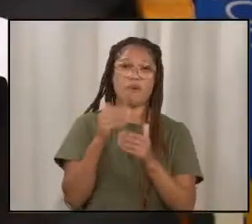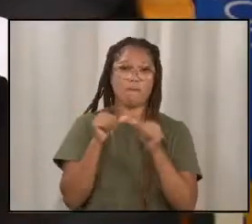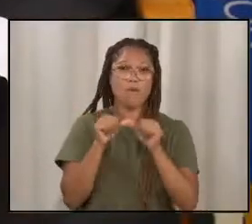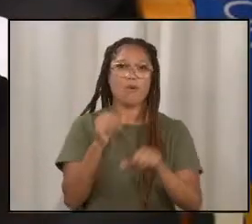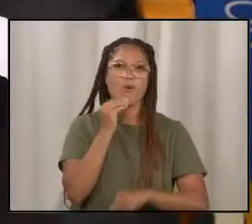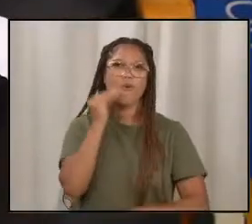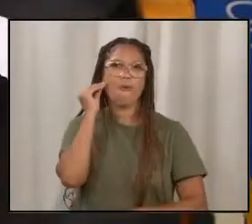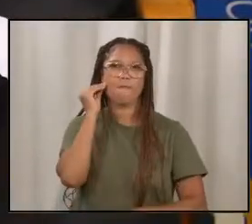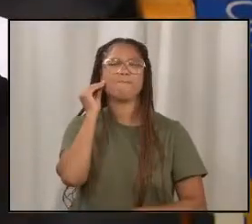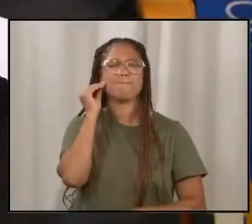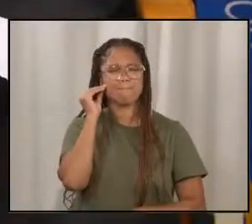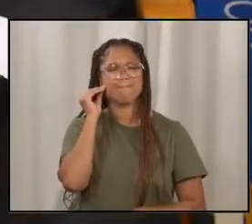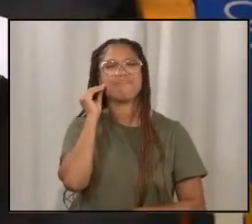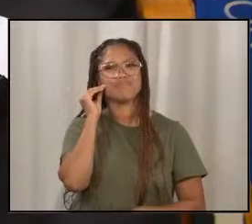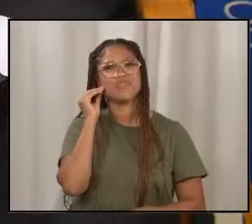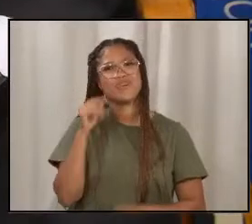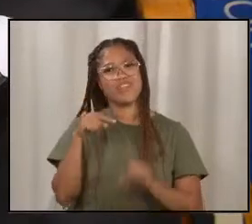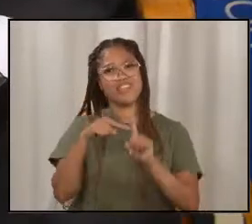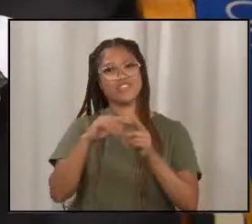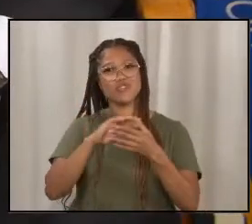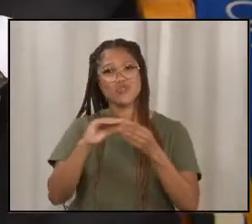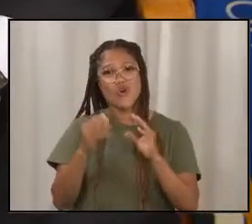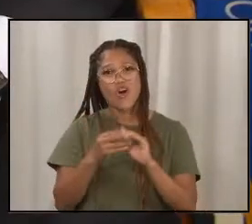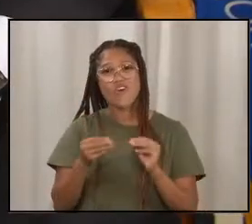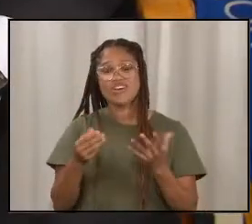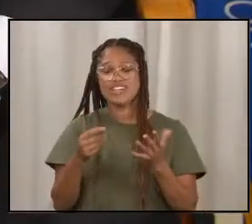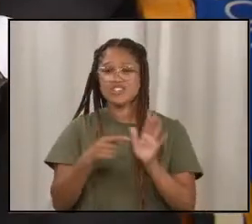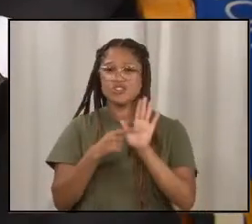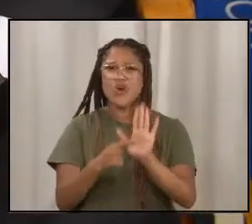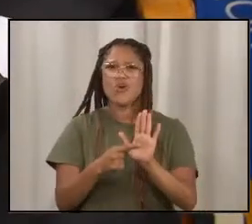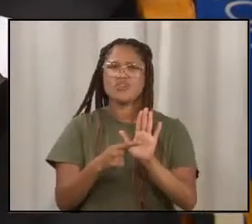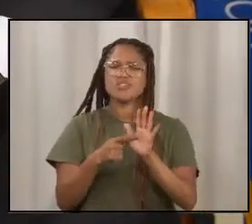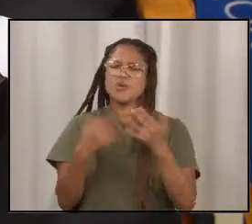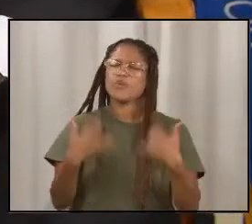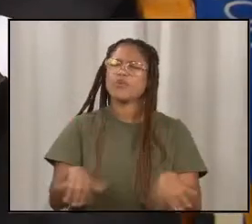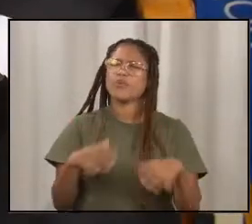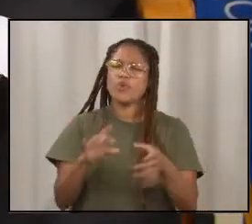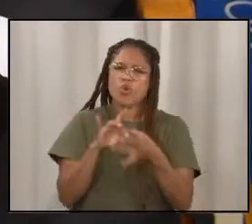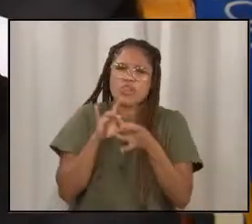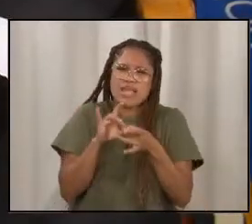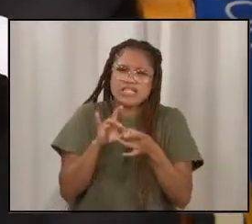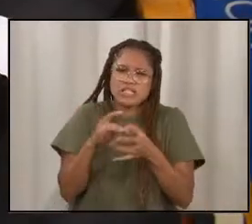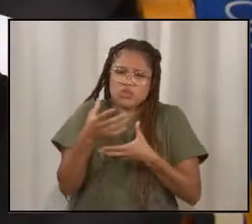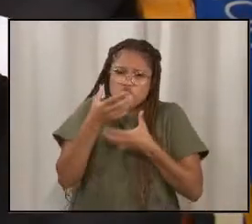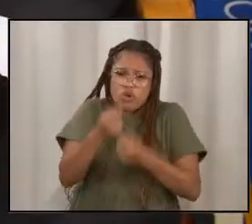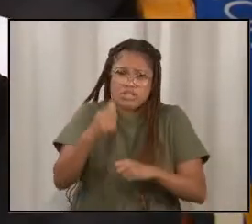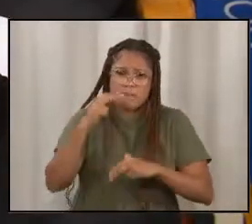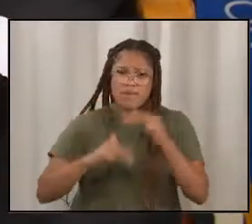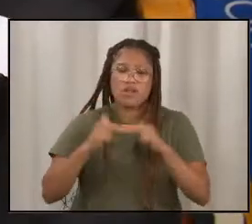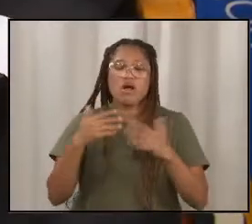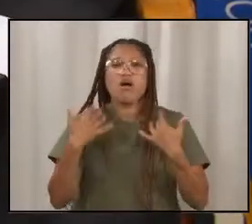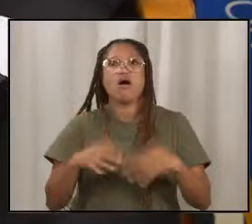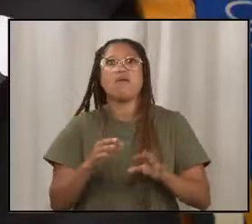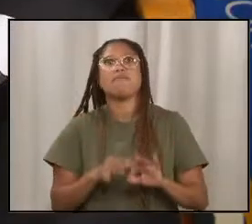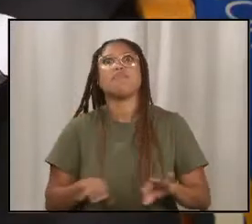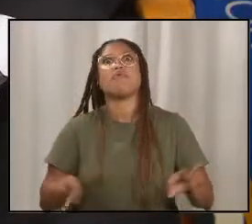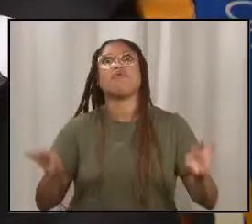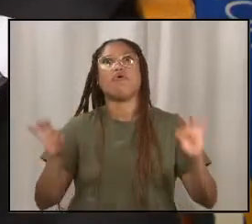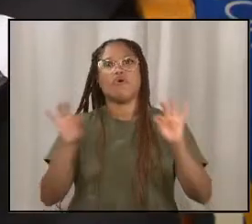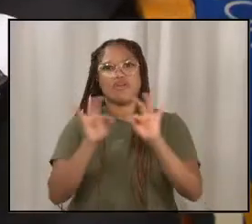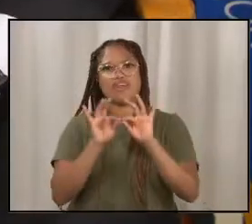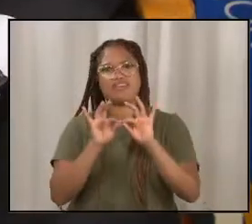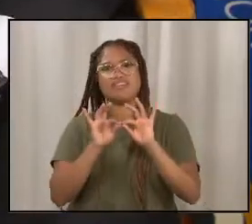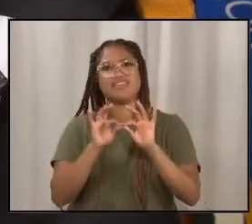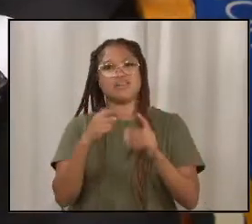sort of showcases the importance of building that relationship and just having a center that's comfortable for people to